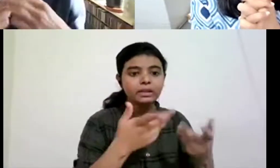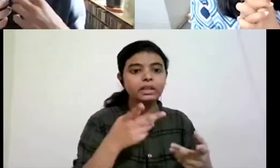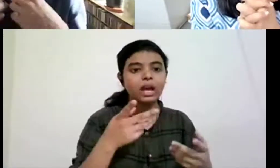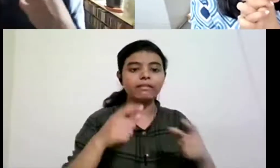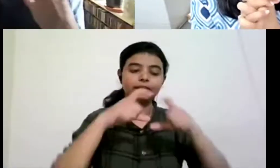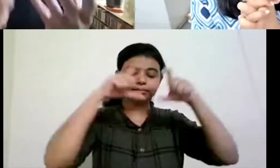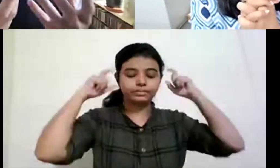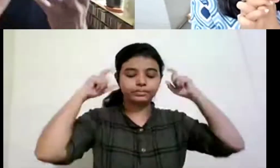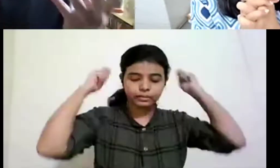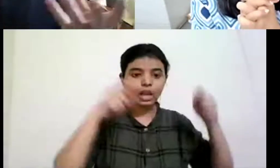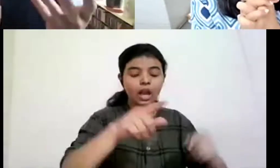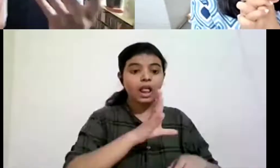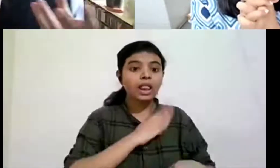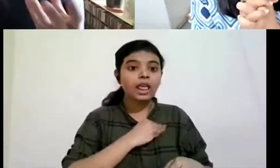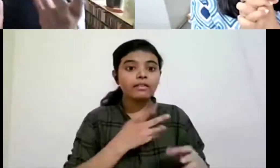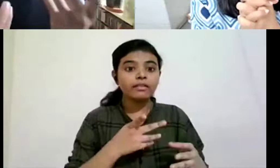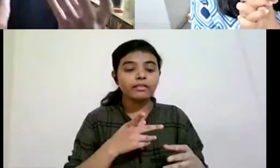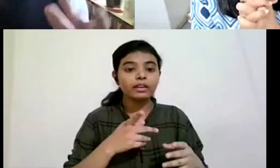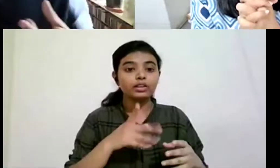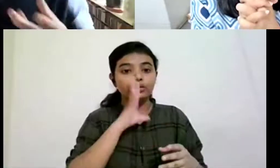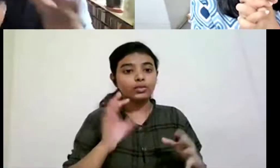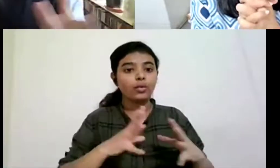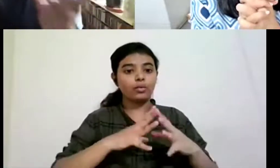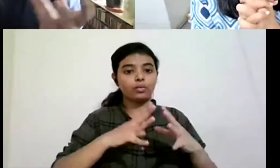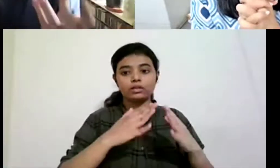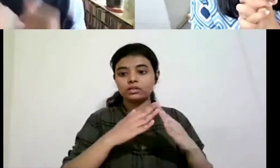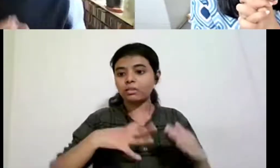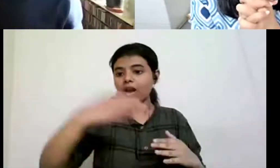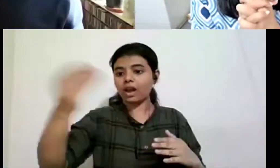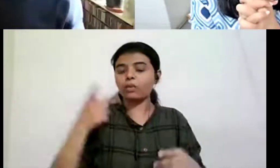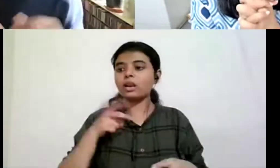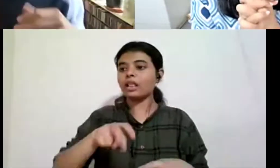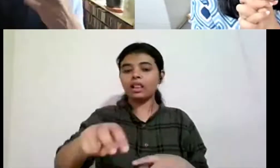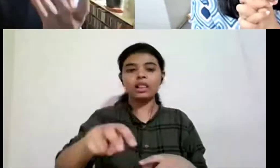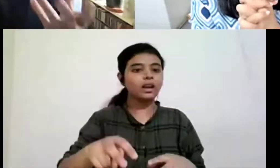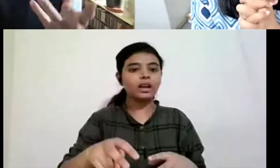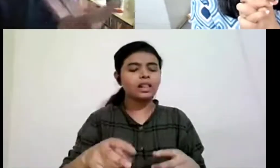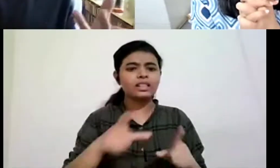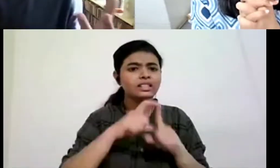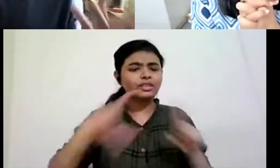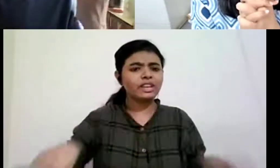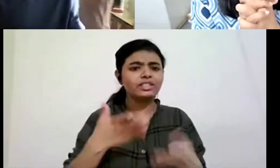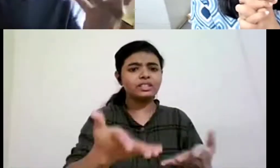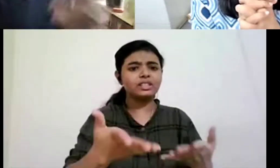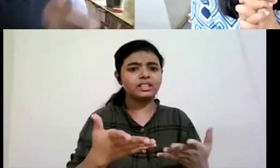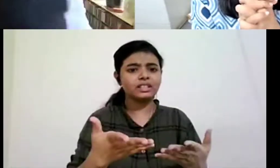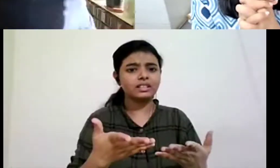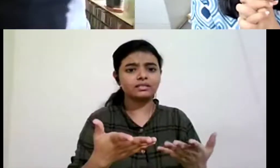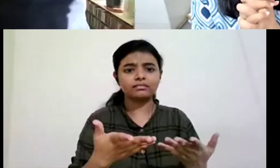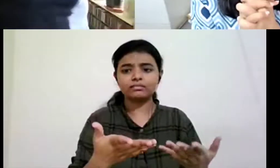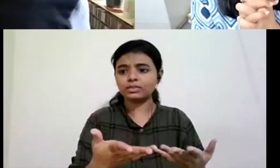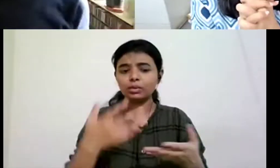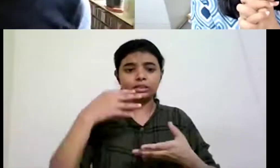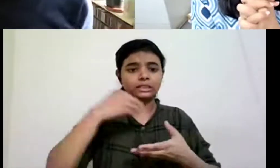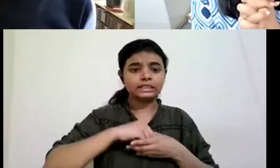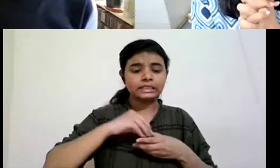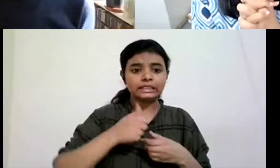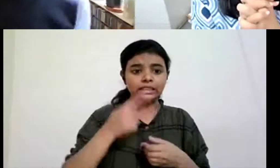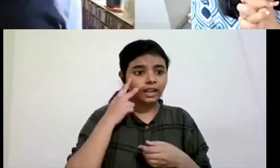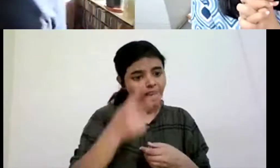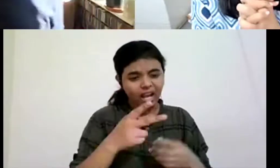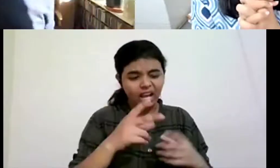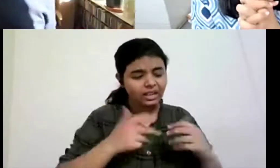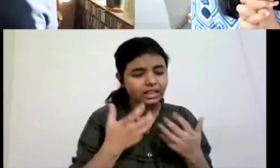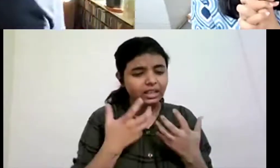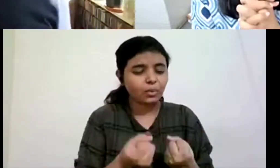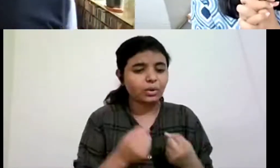would never go into this dangerous situation. They would never let go of their ability of being sighted.